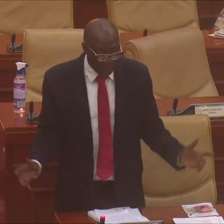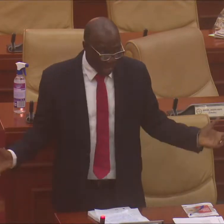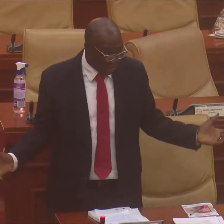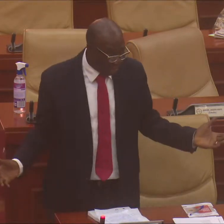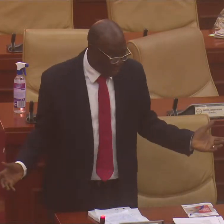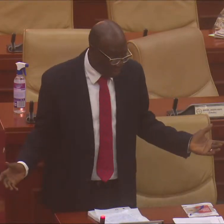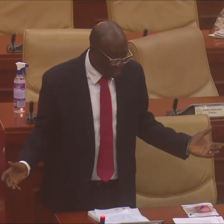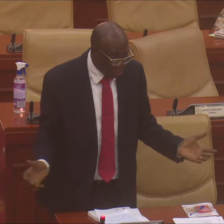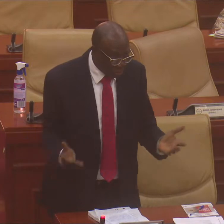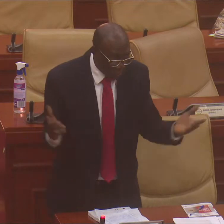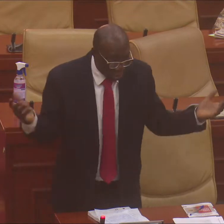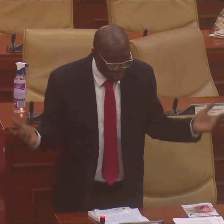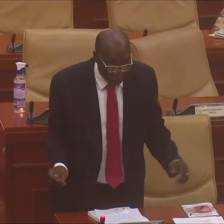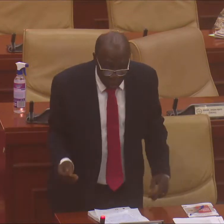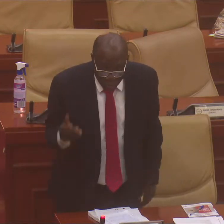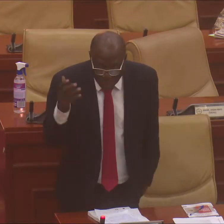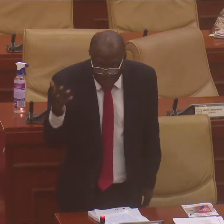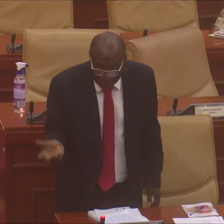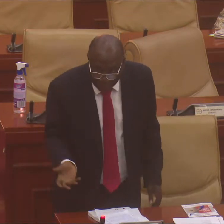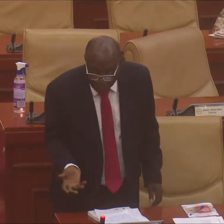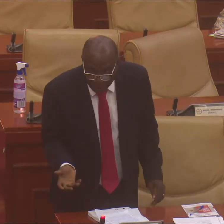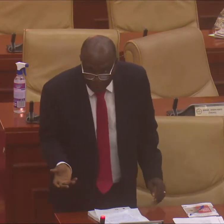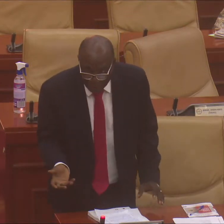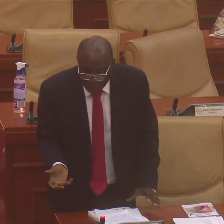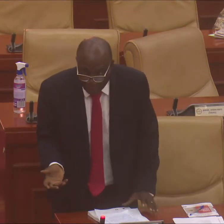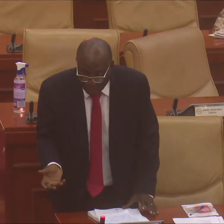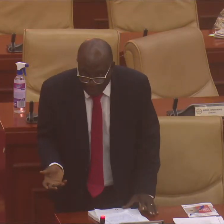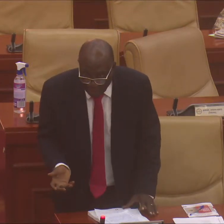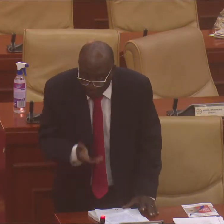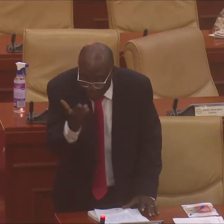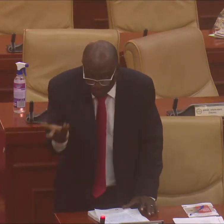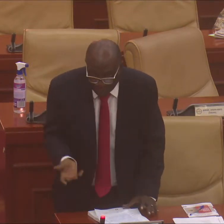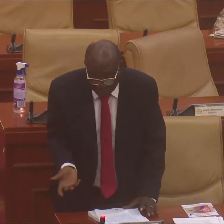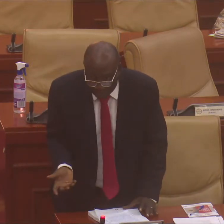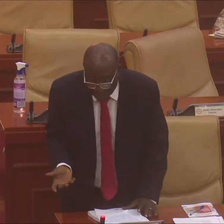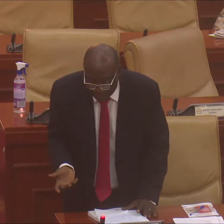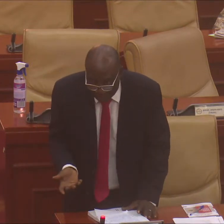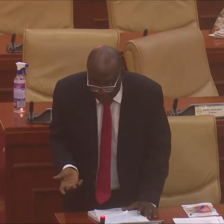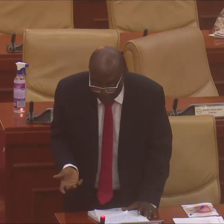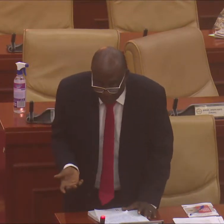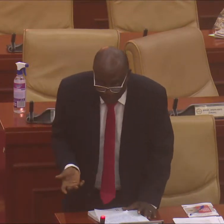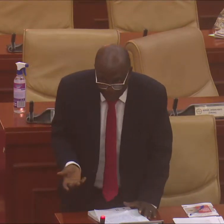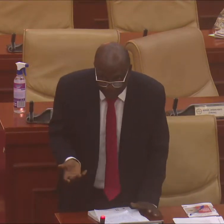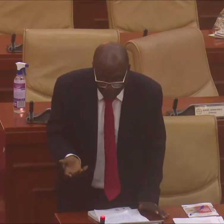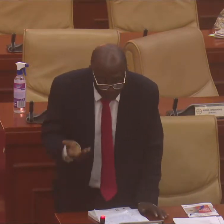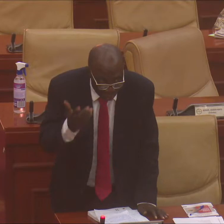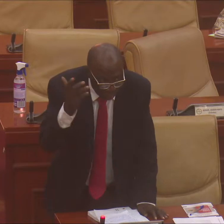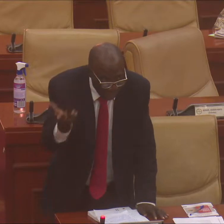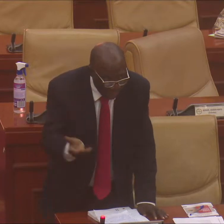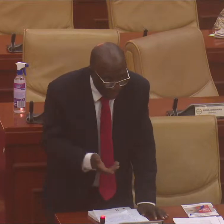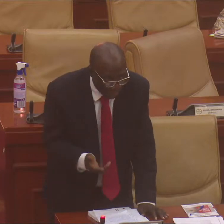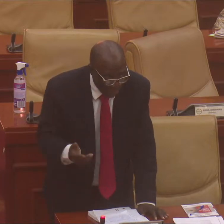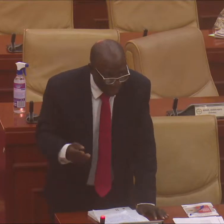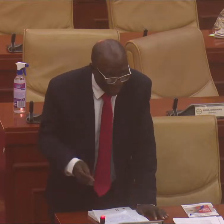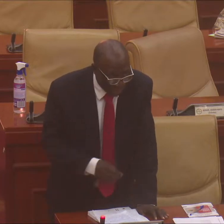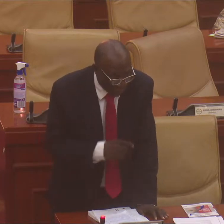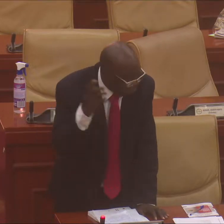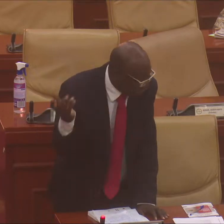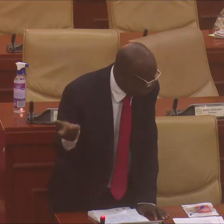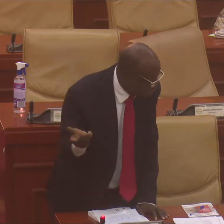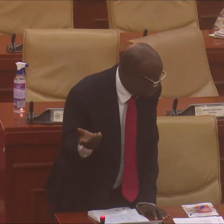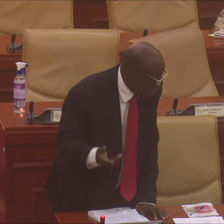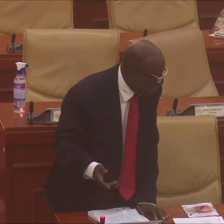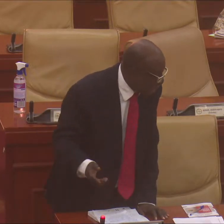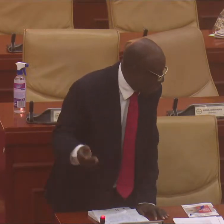Speaker, what sort of Kwekwa Nancy arrangement is this? You tell us that it is